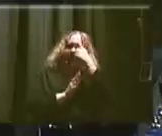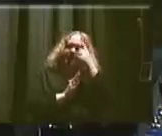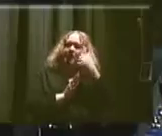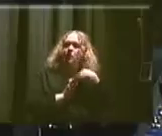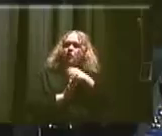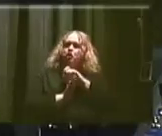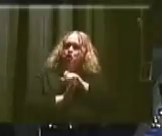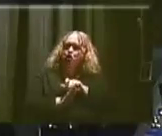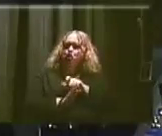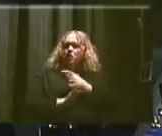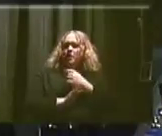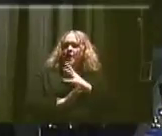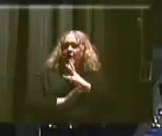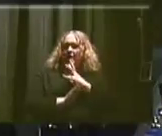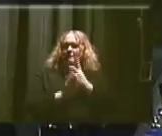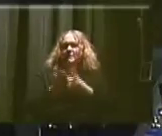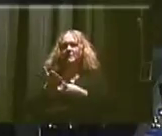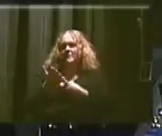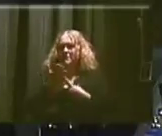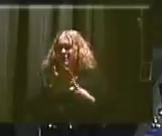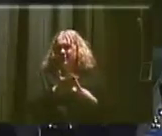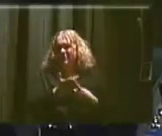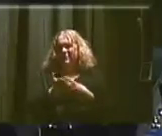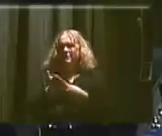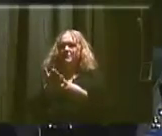discussion. I think it is very